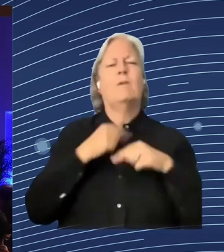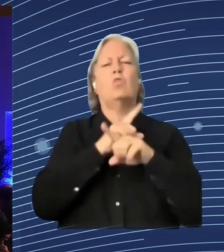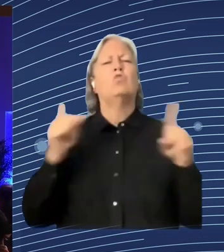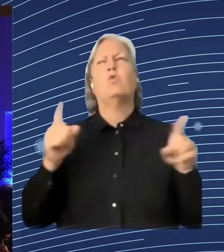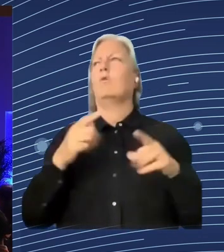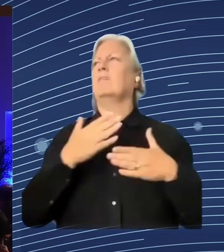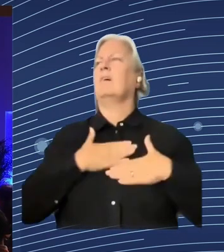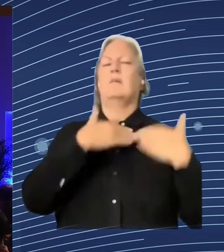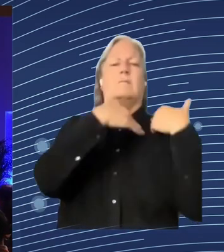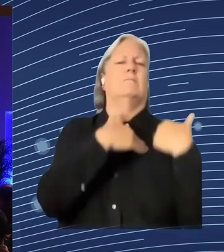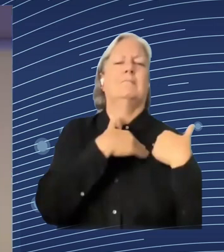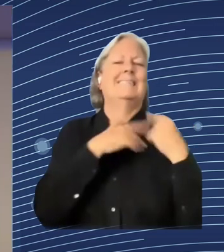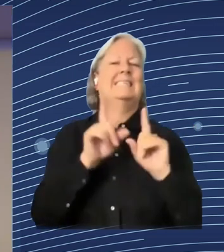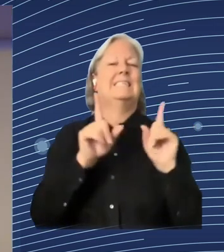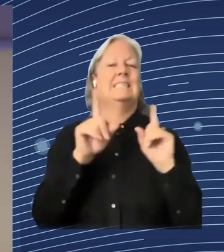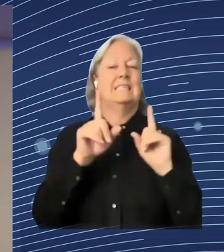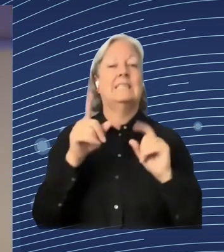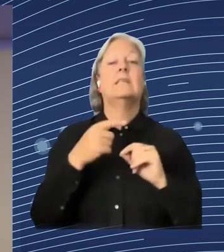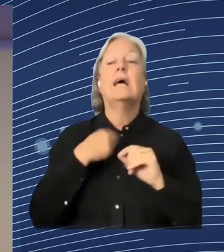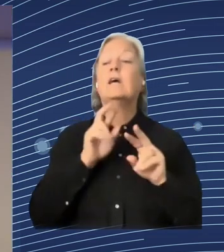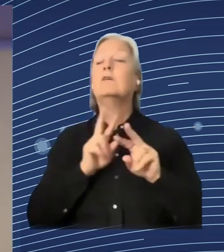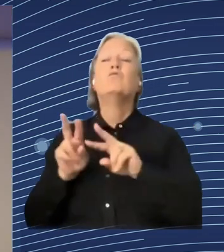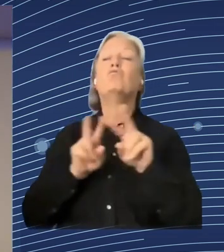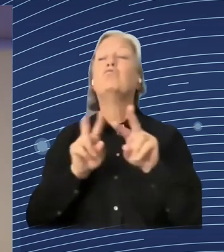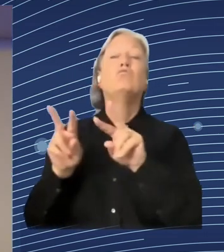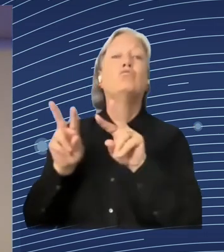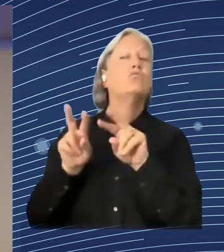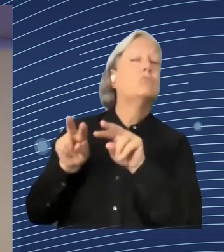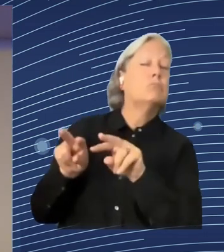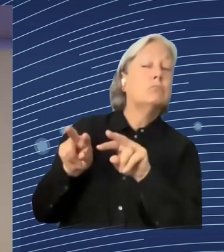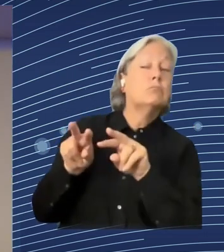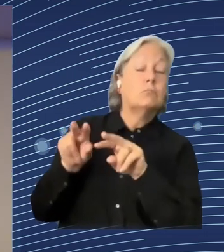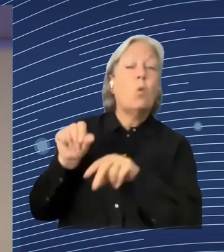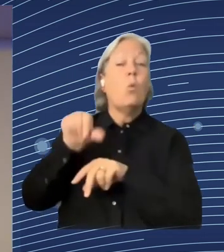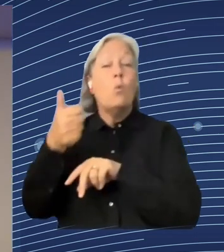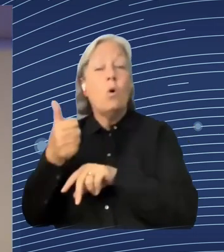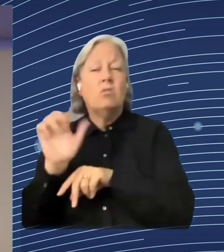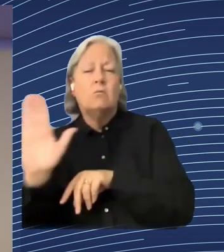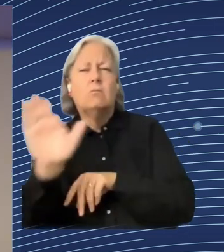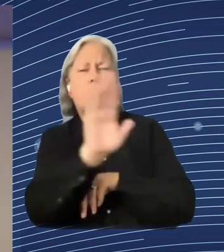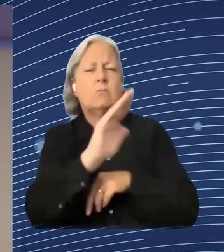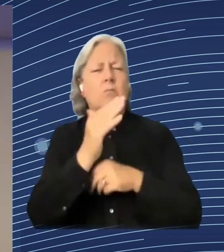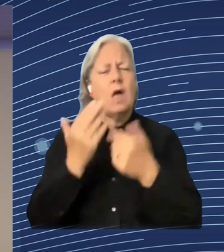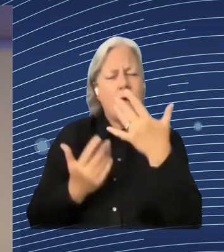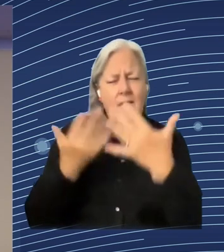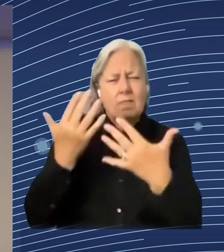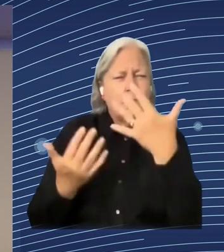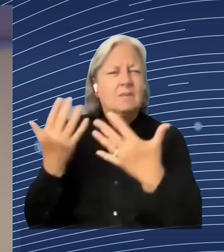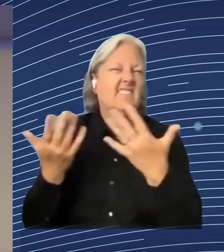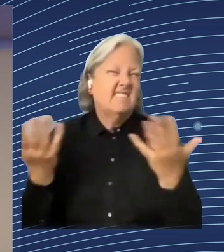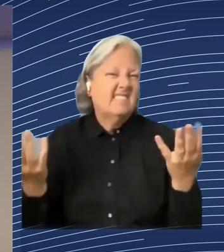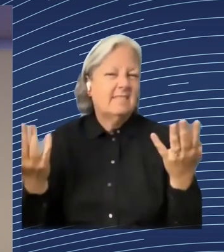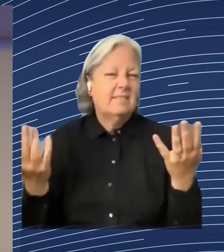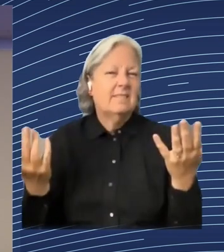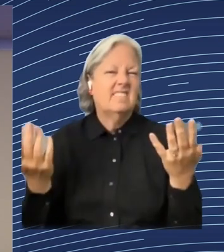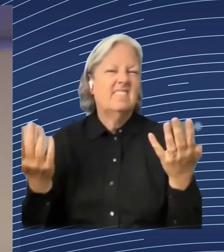just like we checked others, people's algorithms. So that's, for instance,